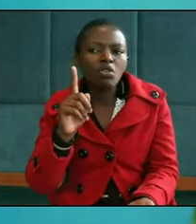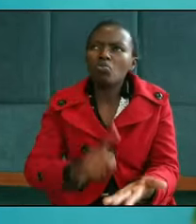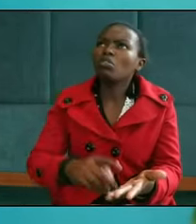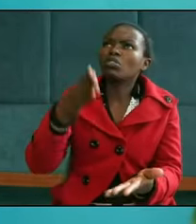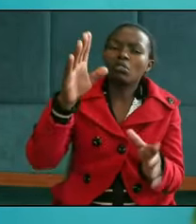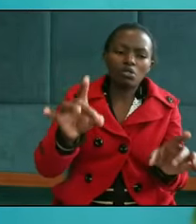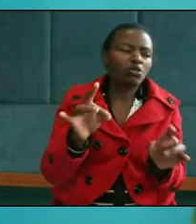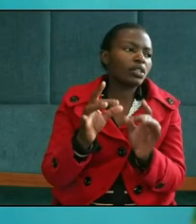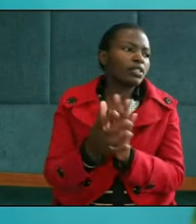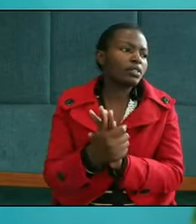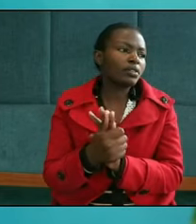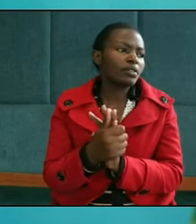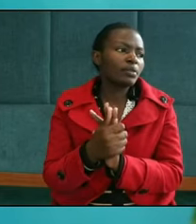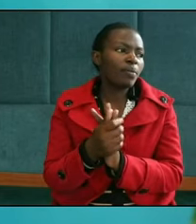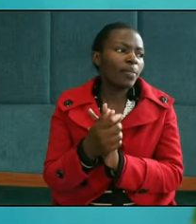taken?